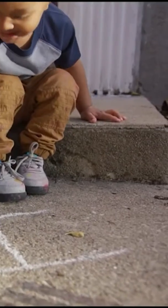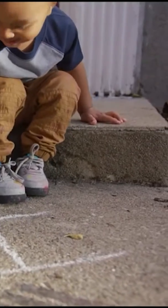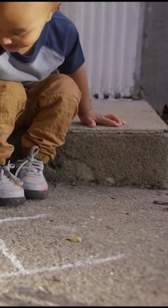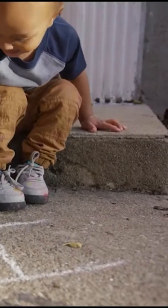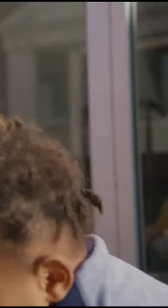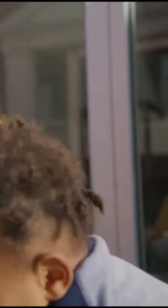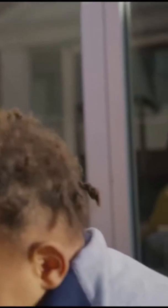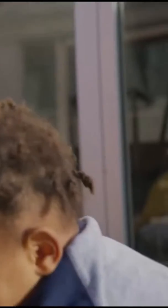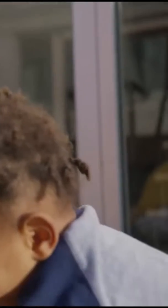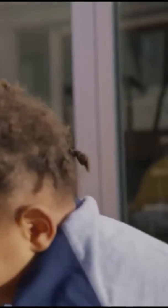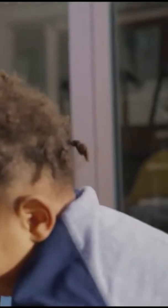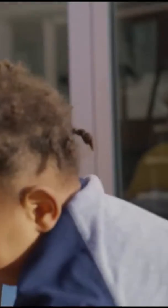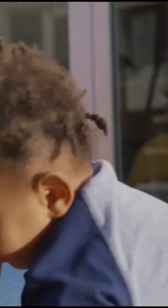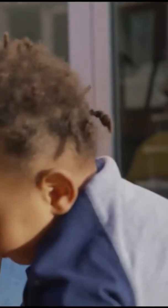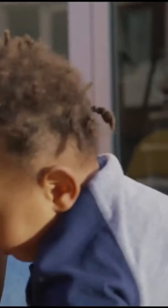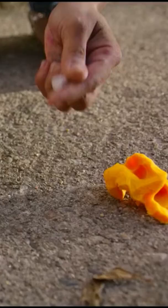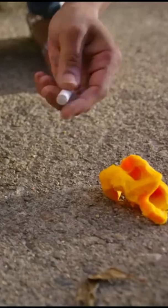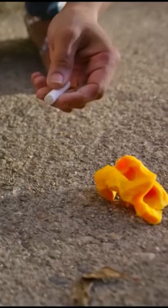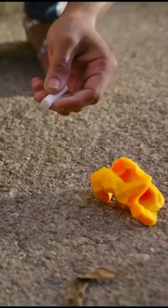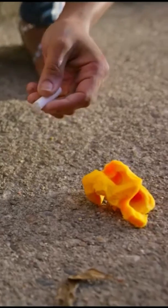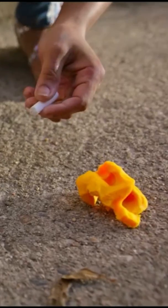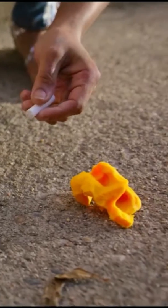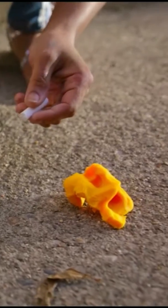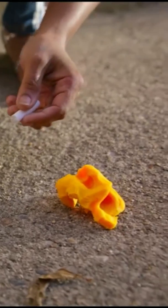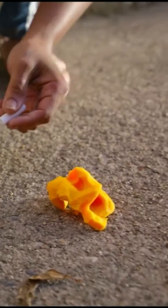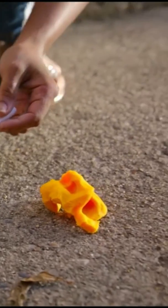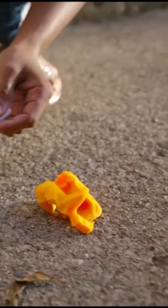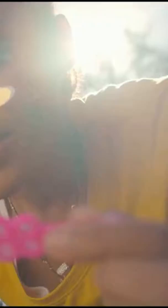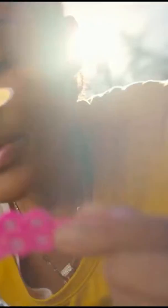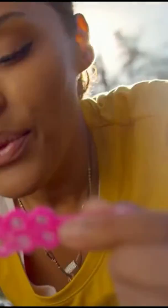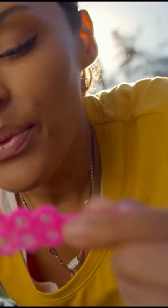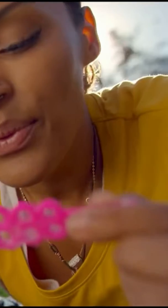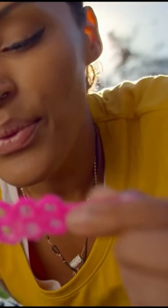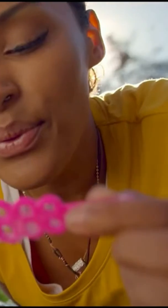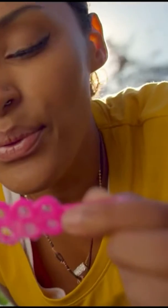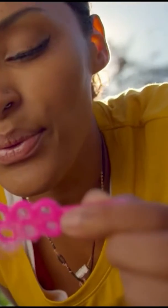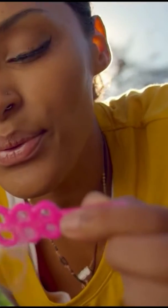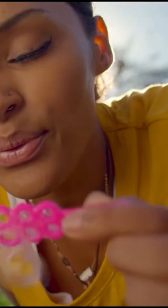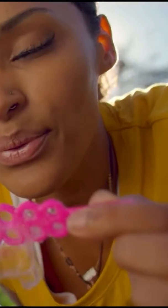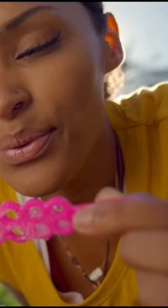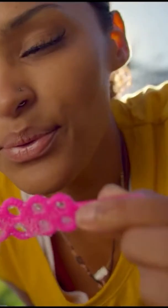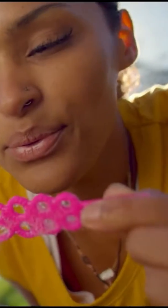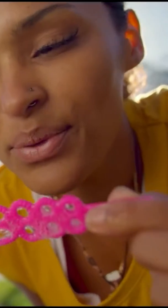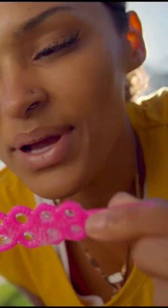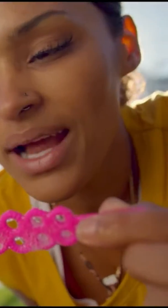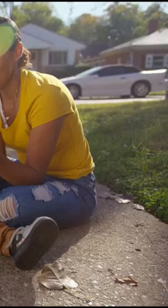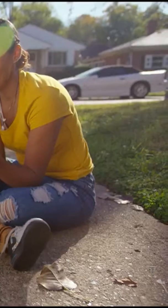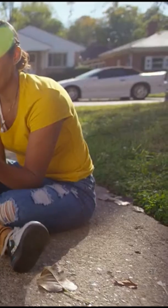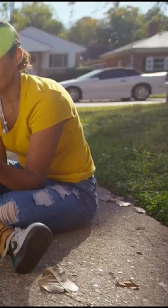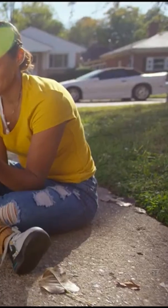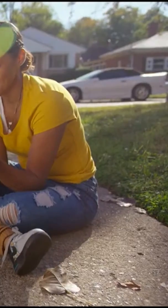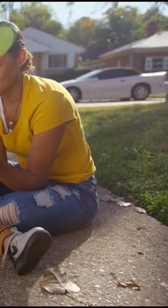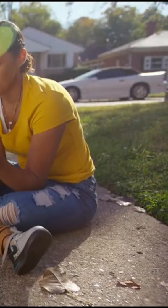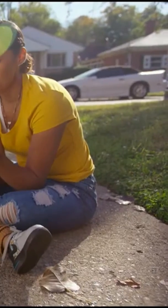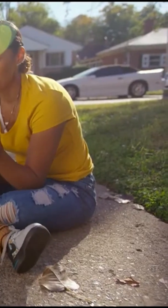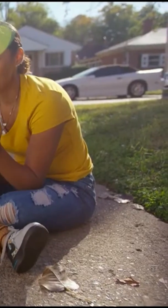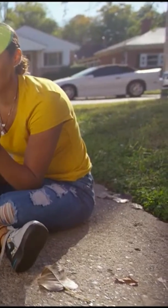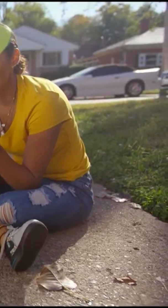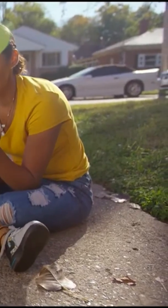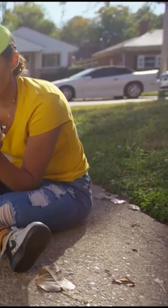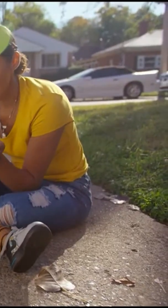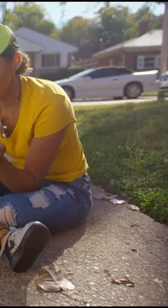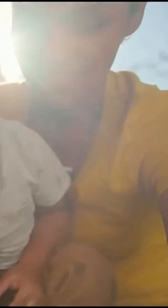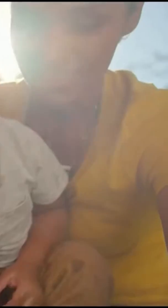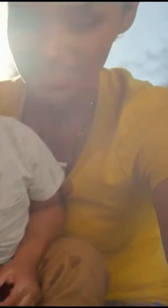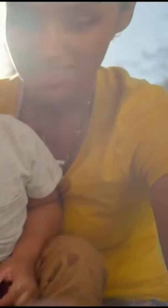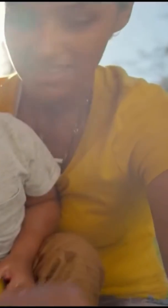While I was pregnant, I didn't have a car to get to my doctor's appointments, and the shuttle services that were provided were not always clean. They did